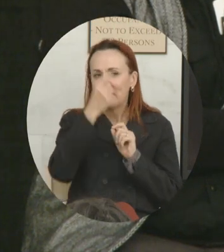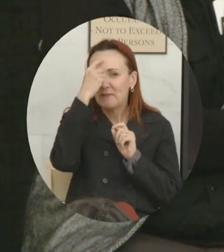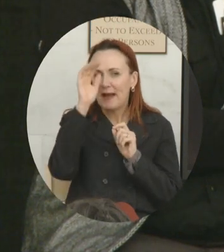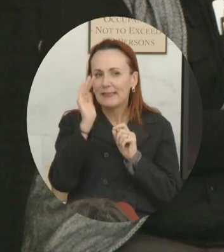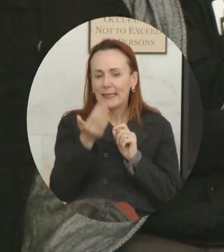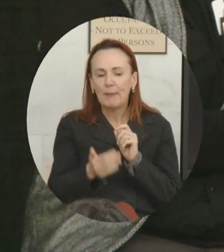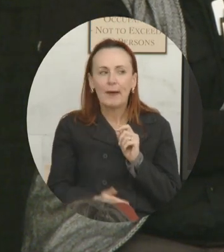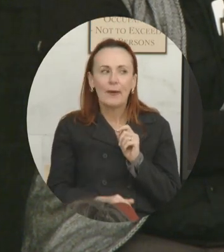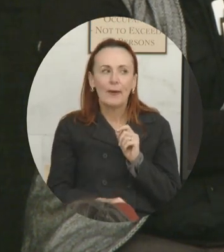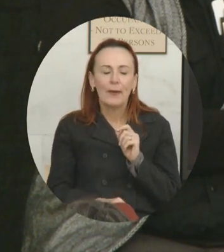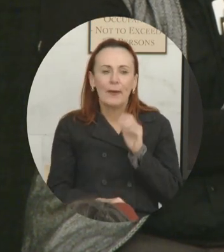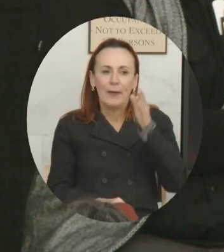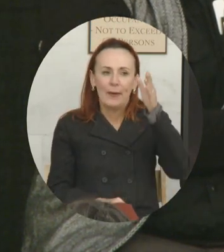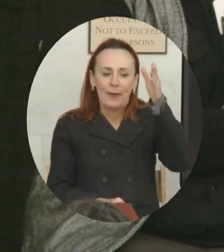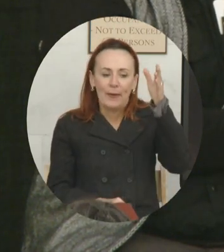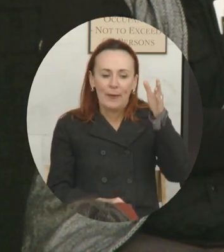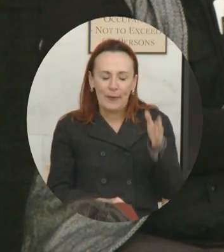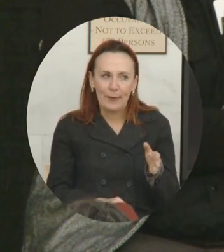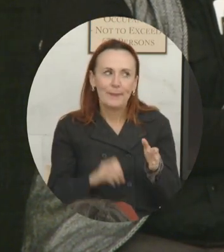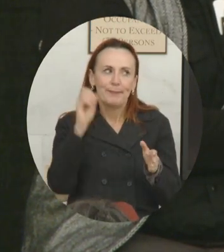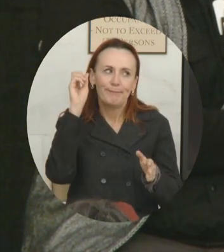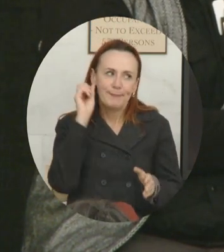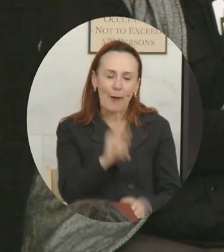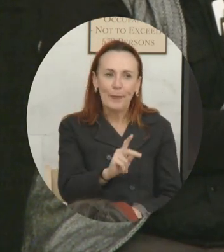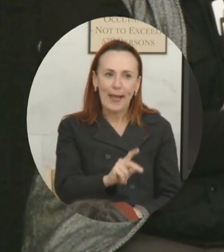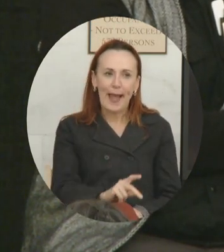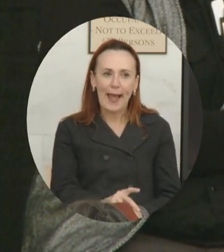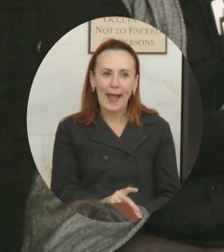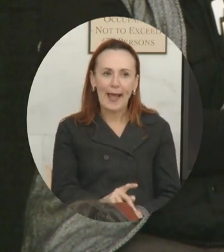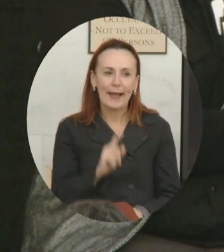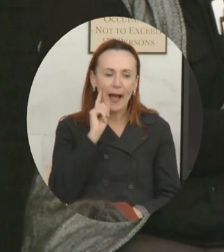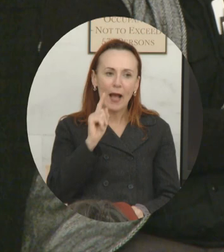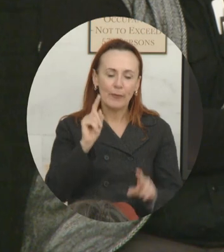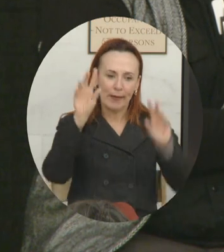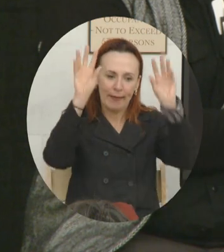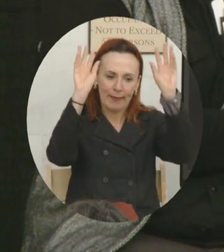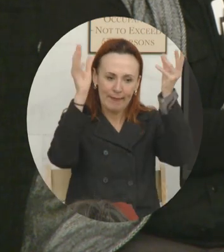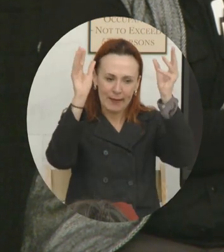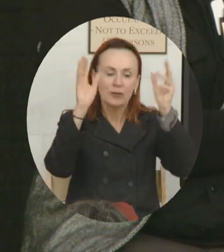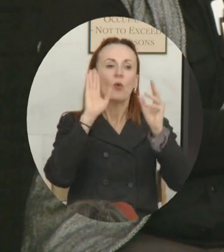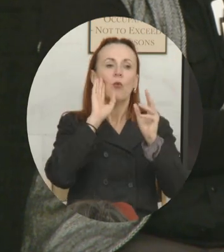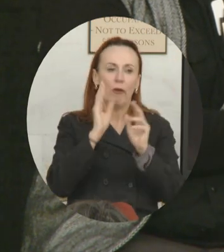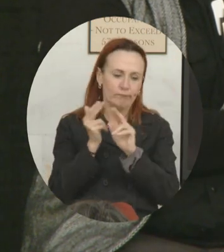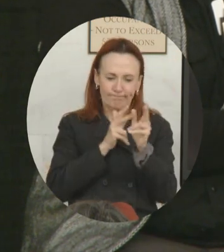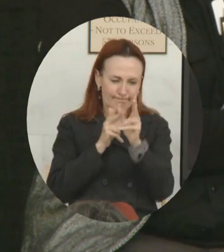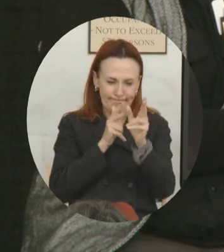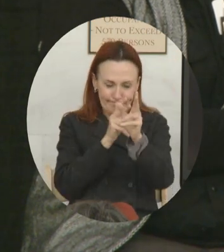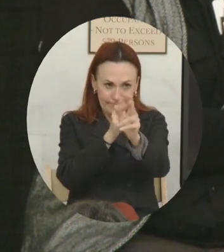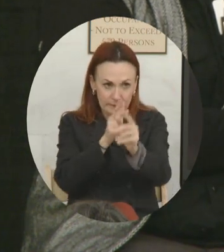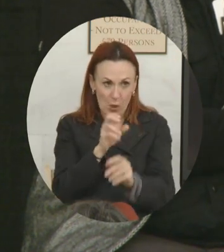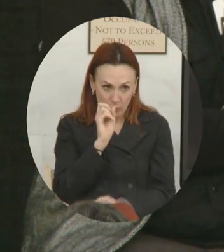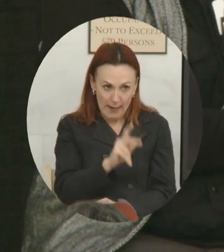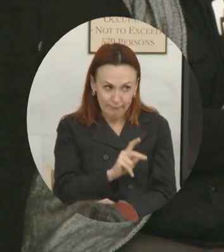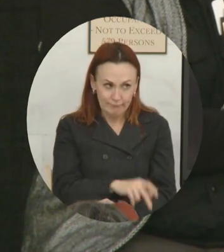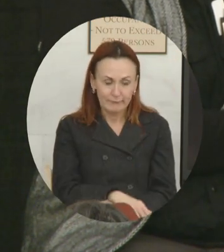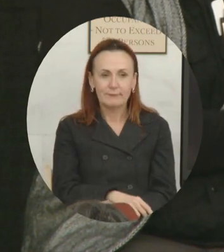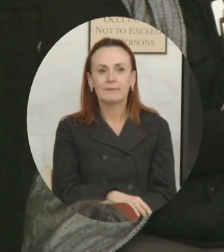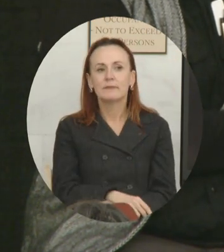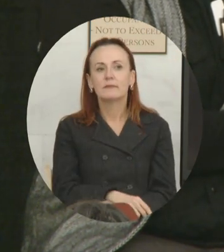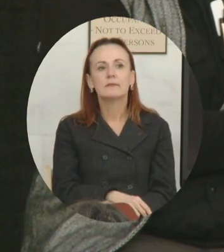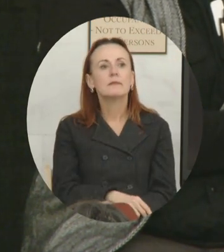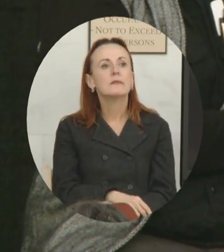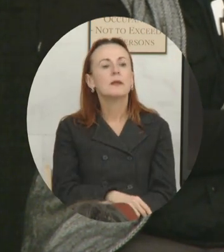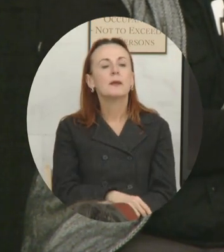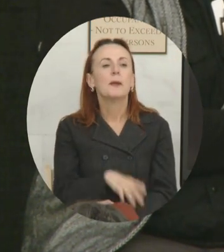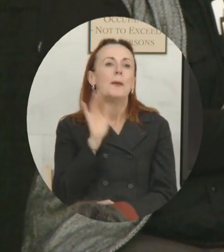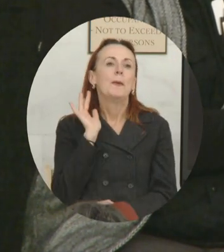"All right, I'm going to give you the escort. I'm going to flip my lights on, stay on my tail, we'll get through traffic." Next thing I know, we're bombing